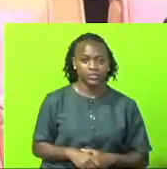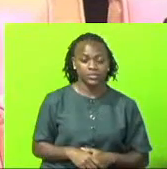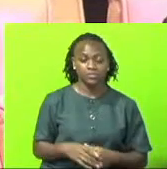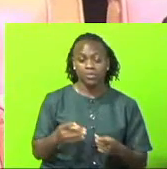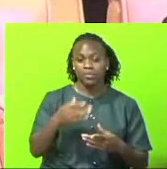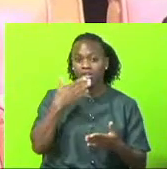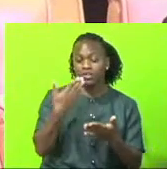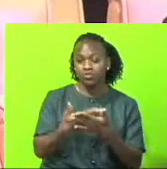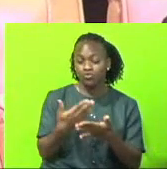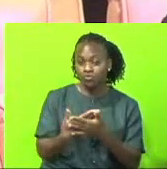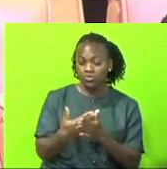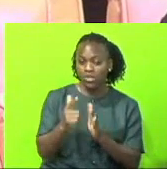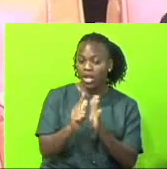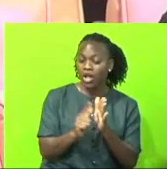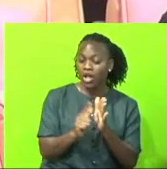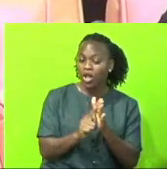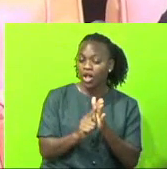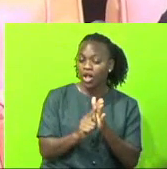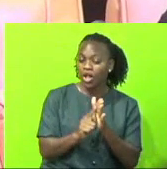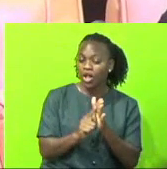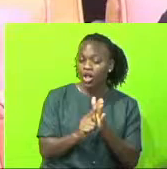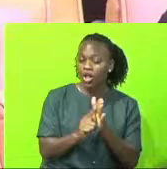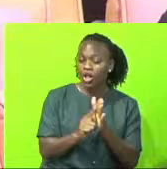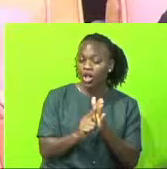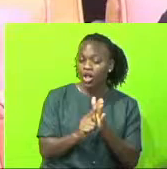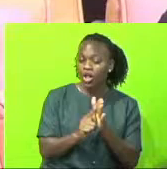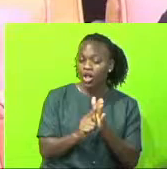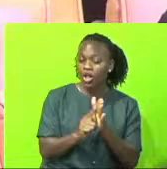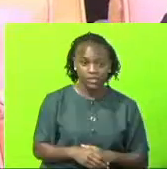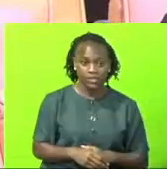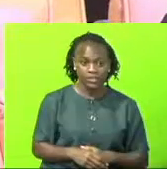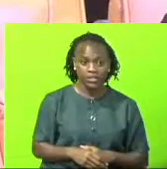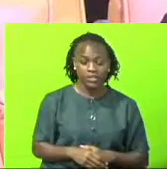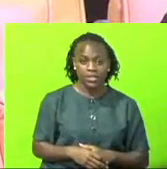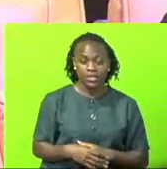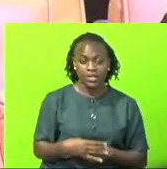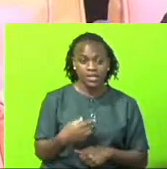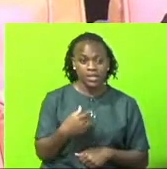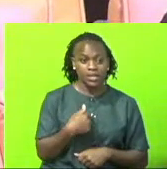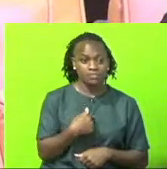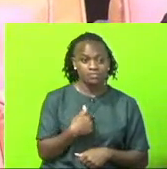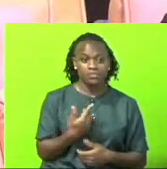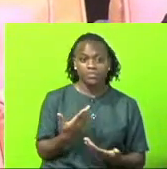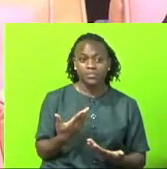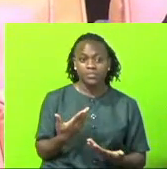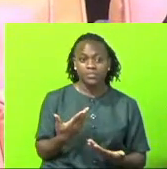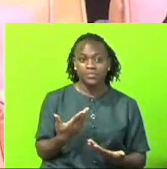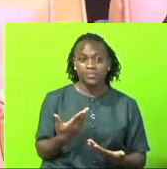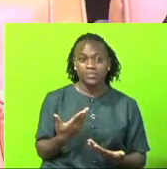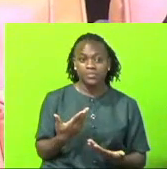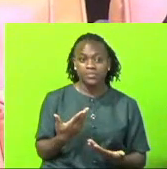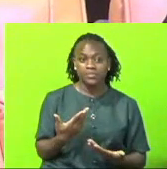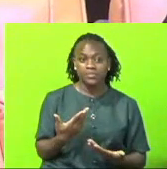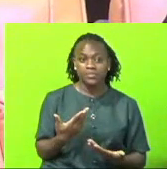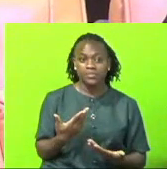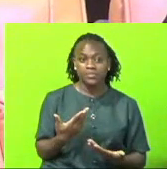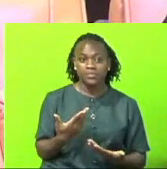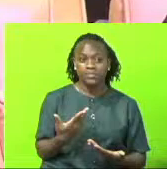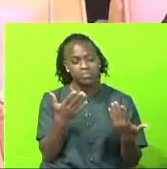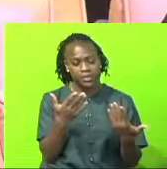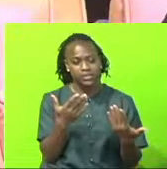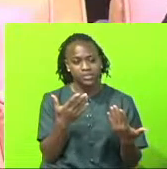counsel who I expect to be much more